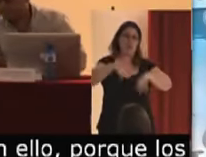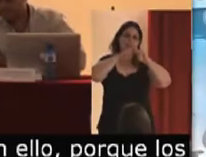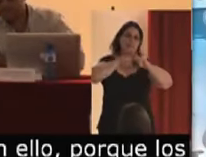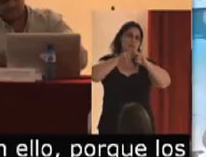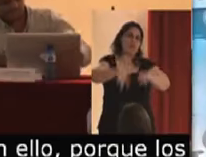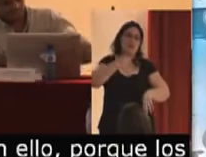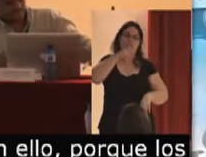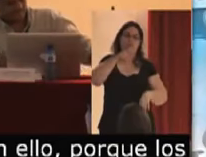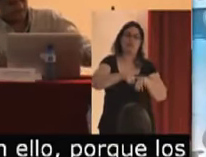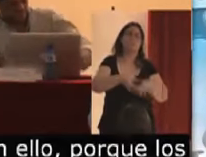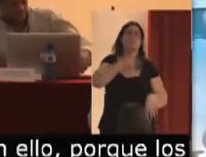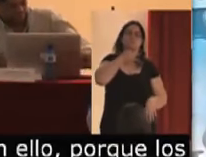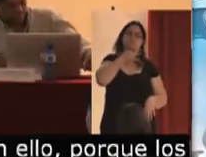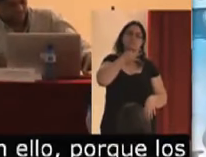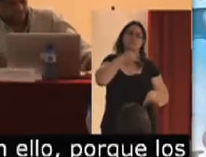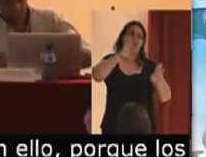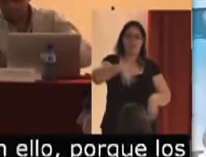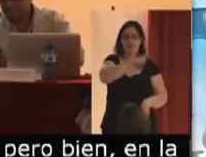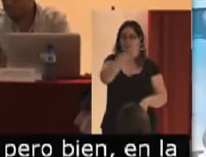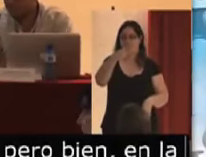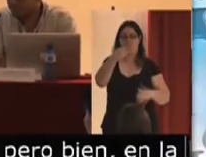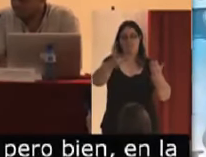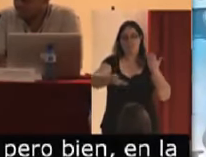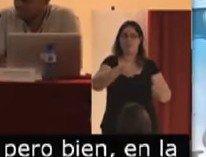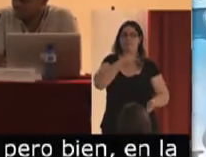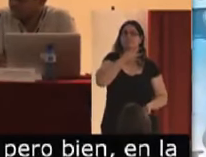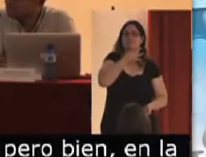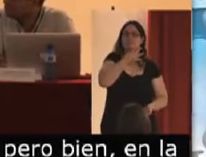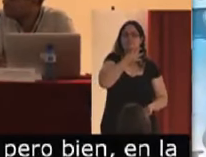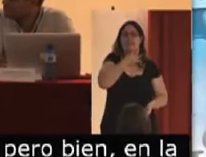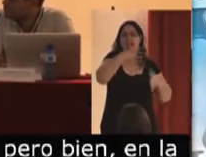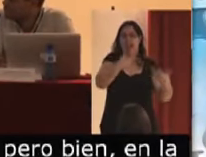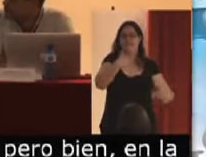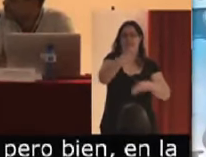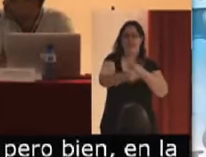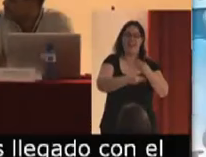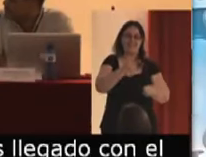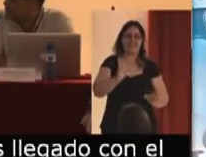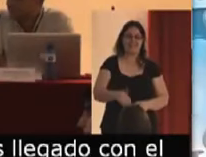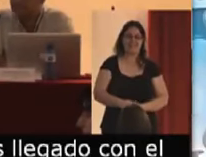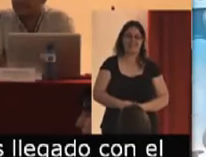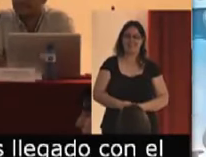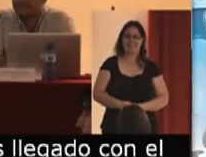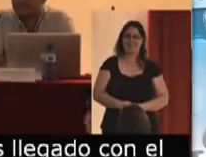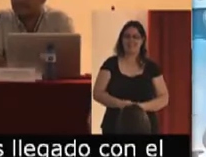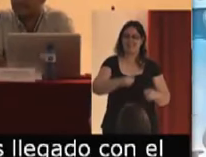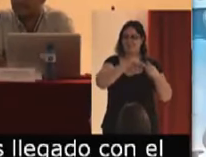have okay, the final version, And that's what we're doing right now.